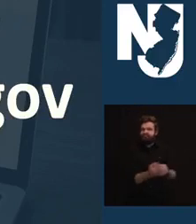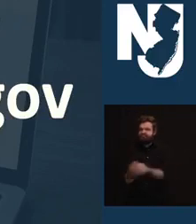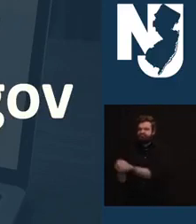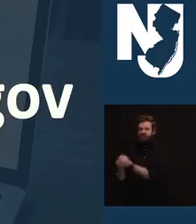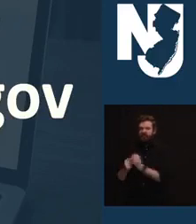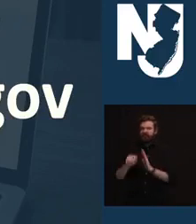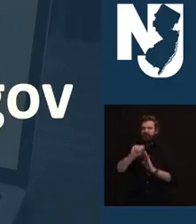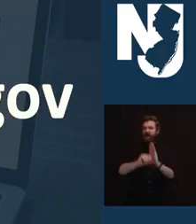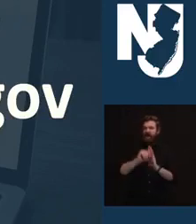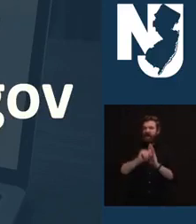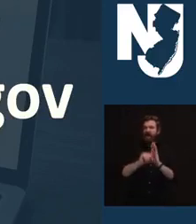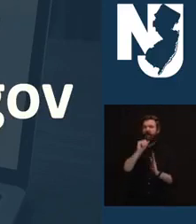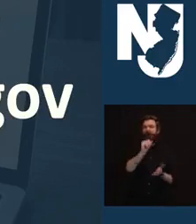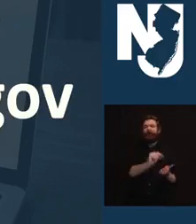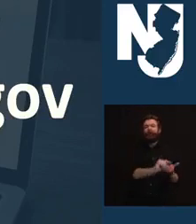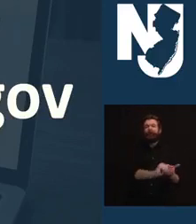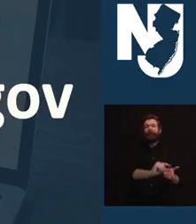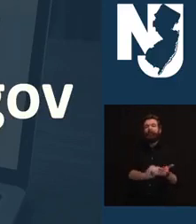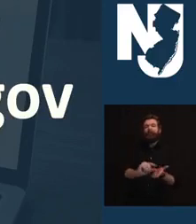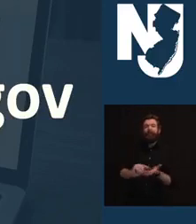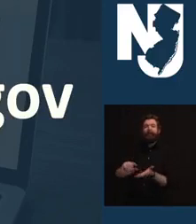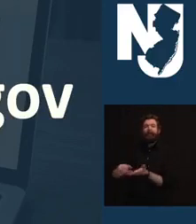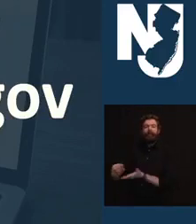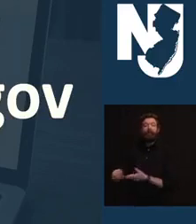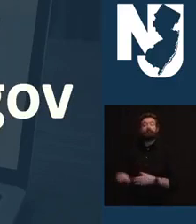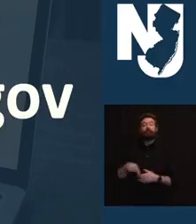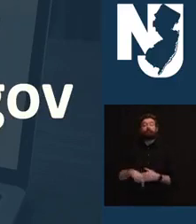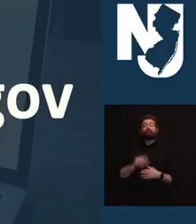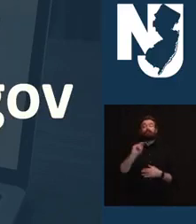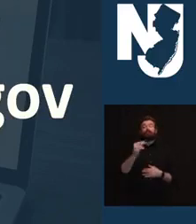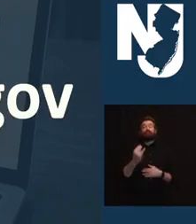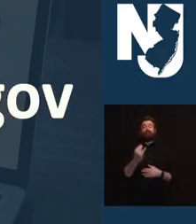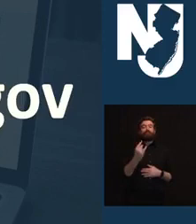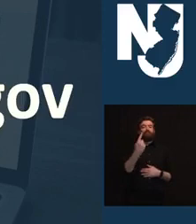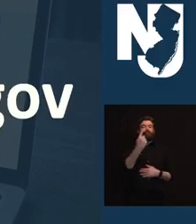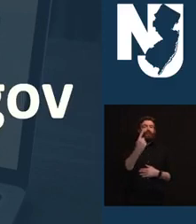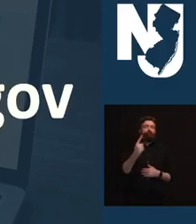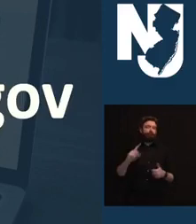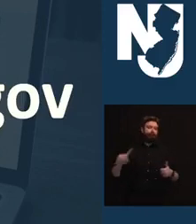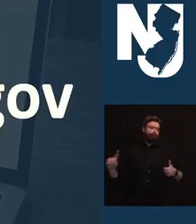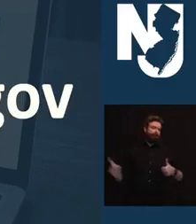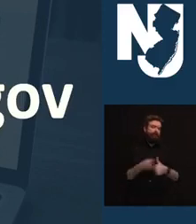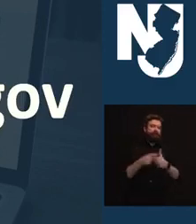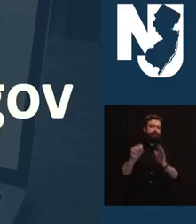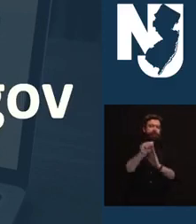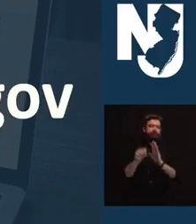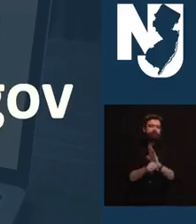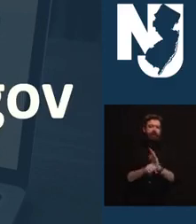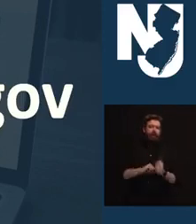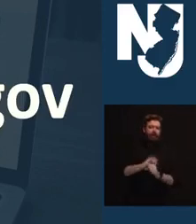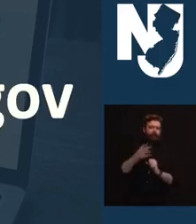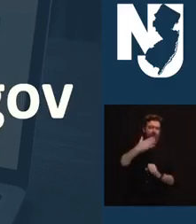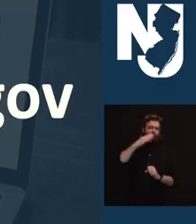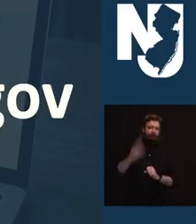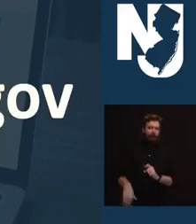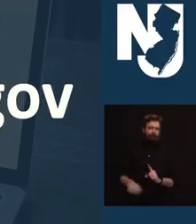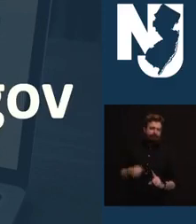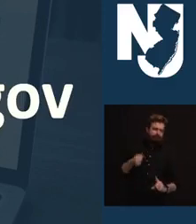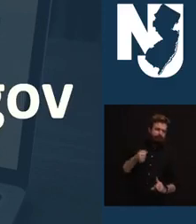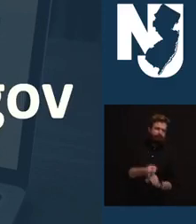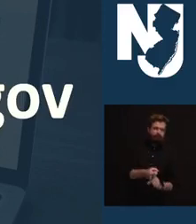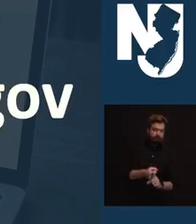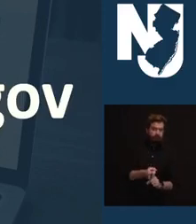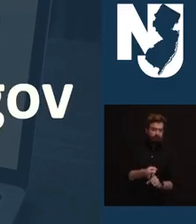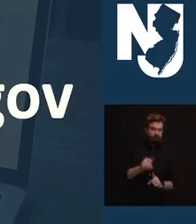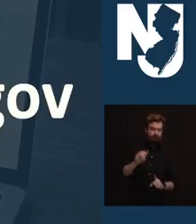all know, was one of the first states to be battered by COVID, and I commit that we're going to be at the head of the pack in defeating this virus and picking